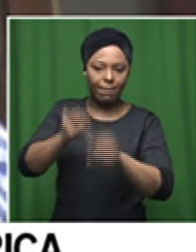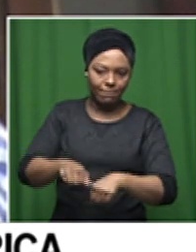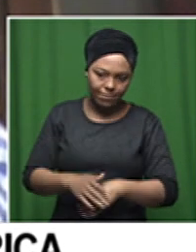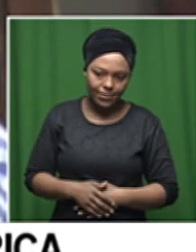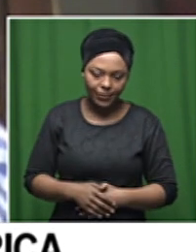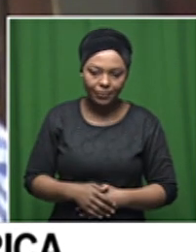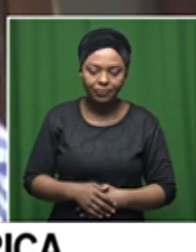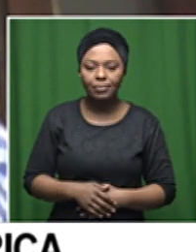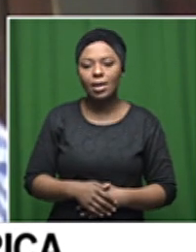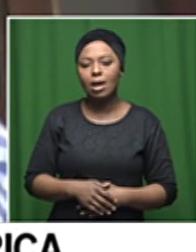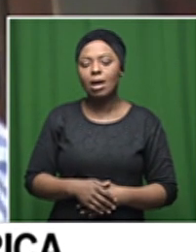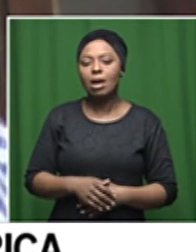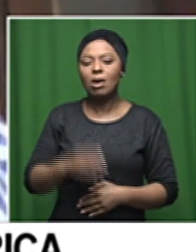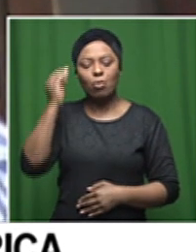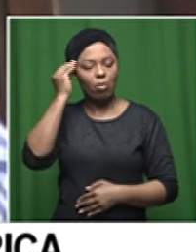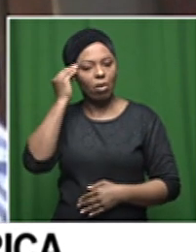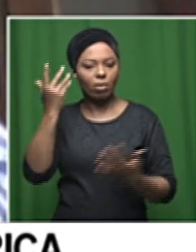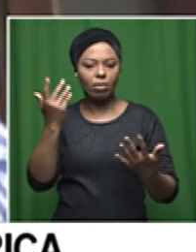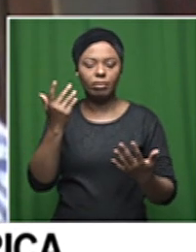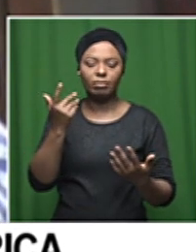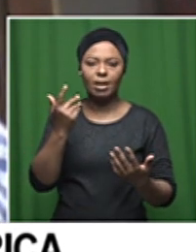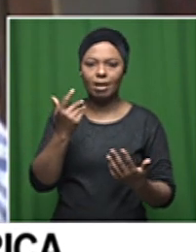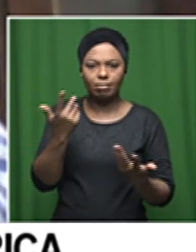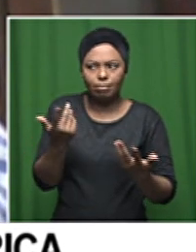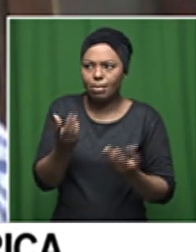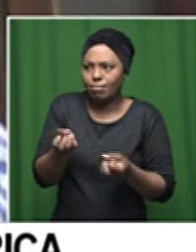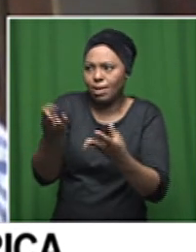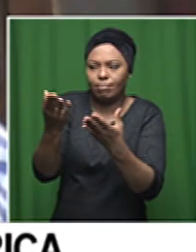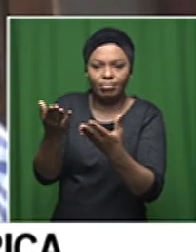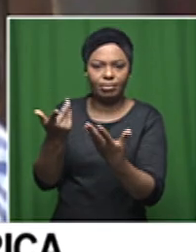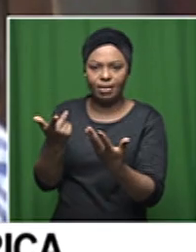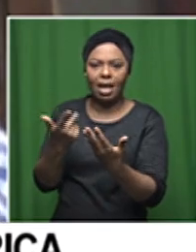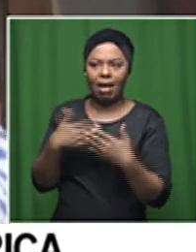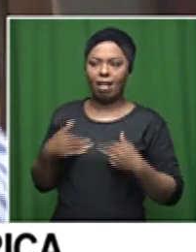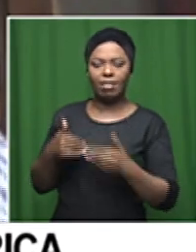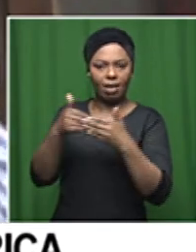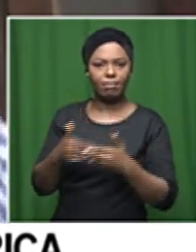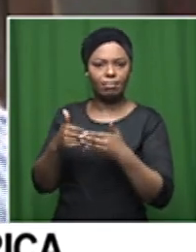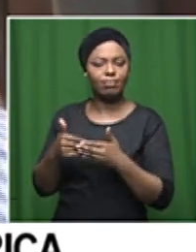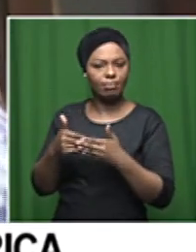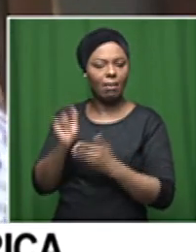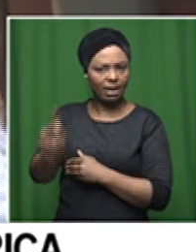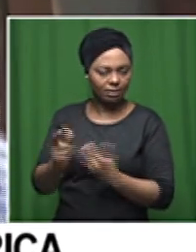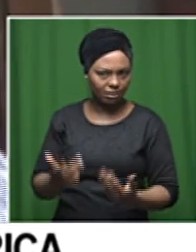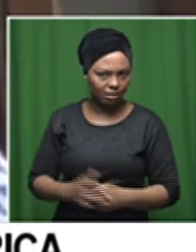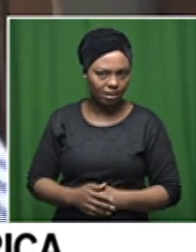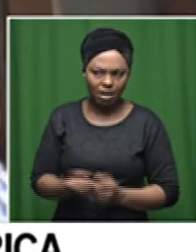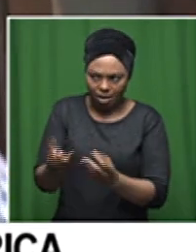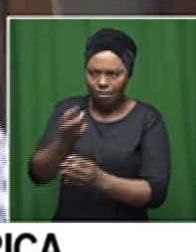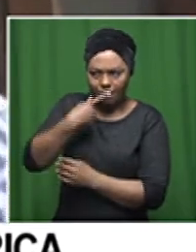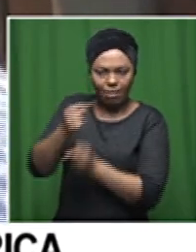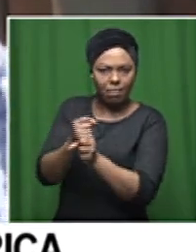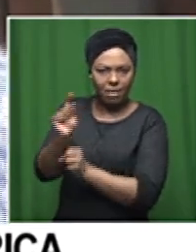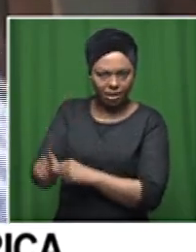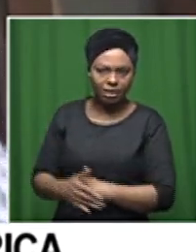we have to treat them. There is a human rights matter, so that if there are